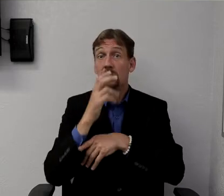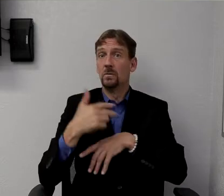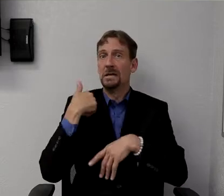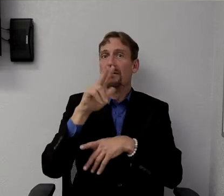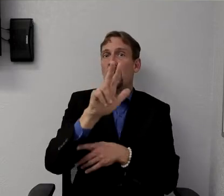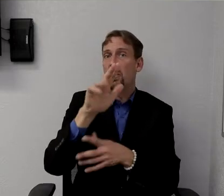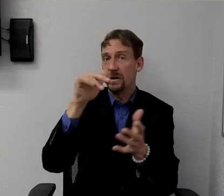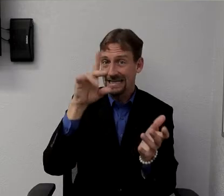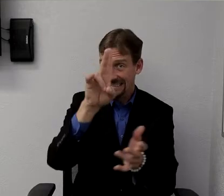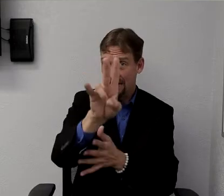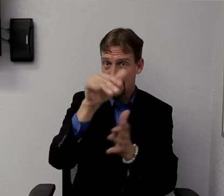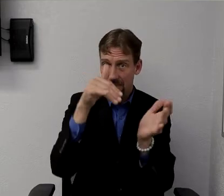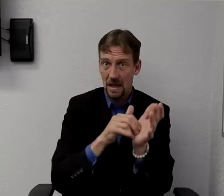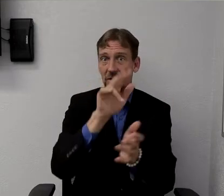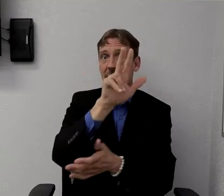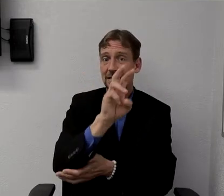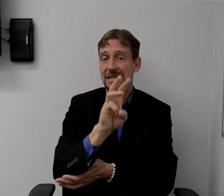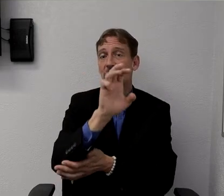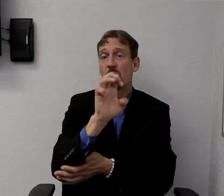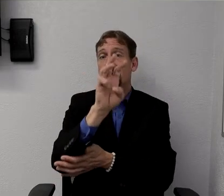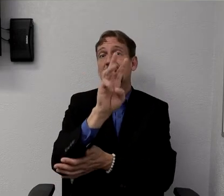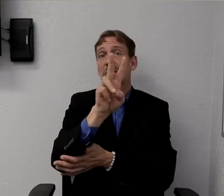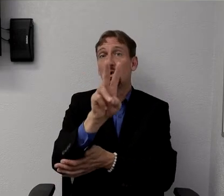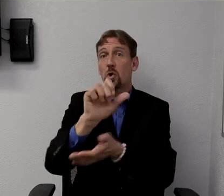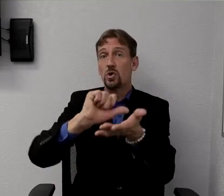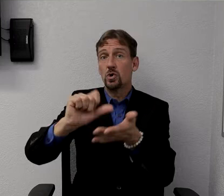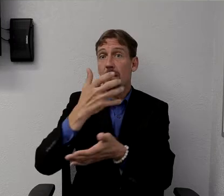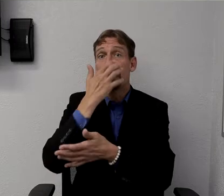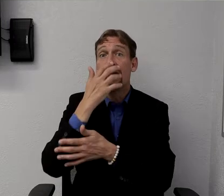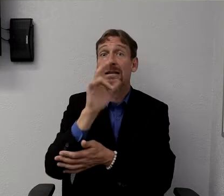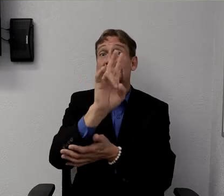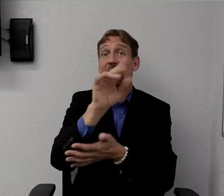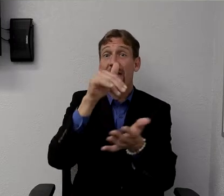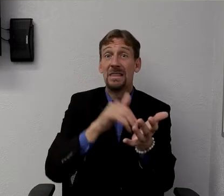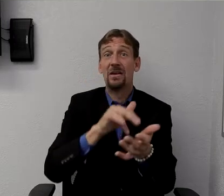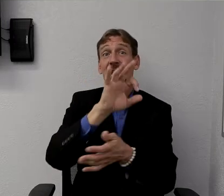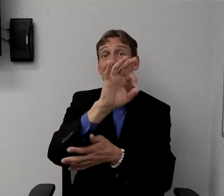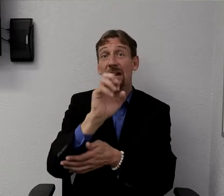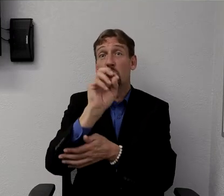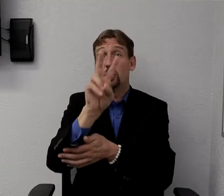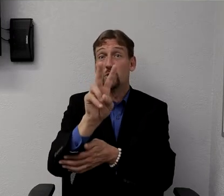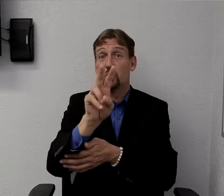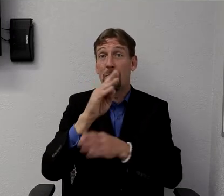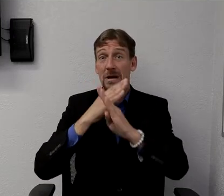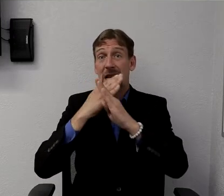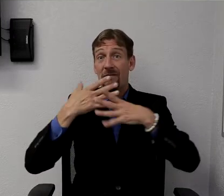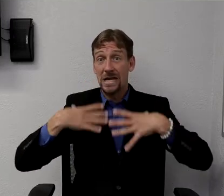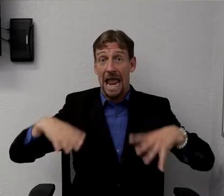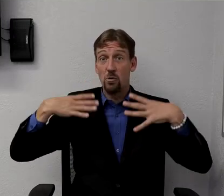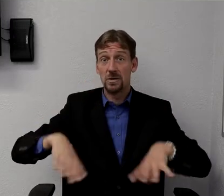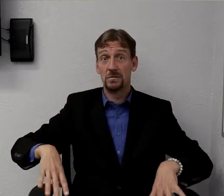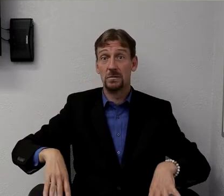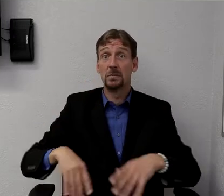37,662 surgical masks. We have 7,902 protective gowns. Together, a little more